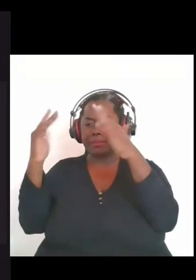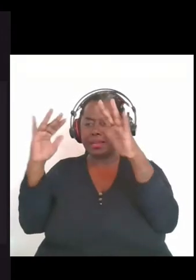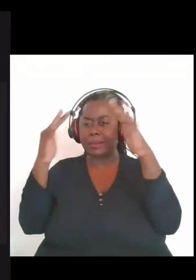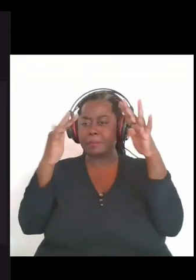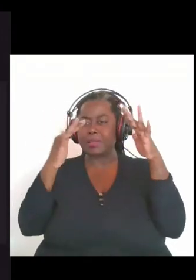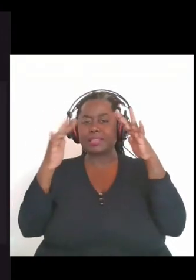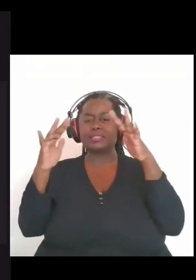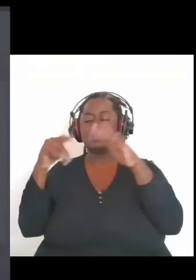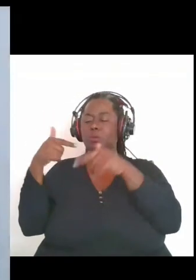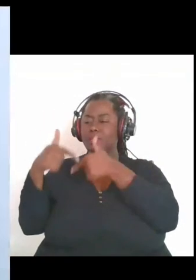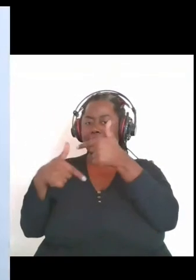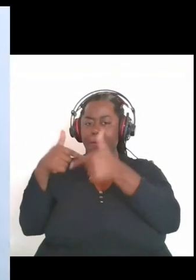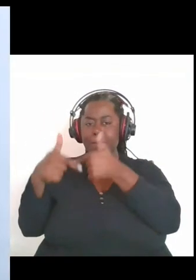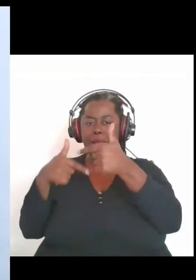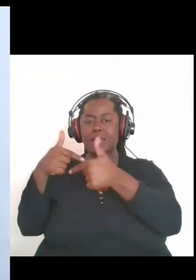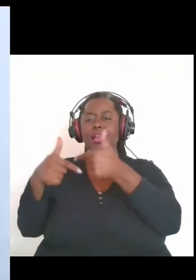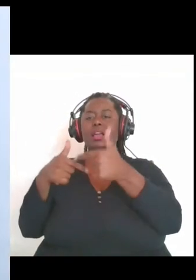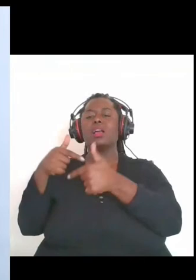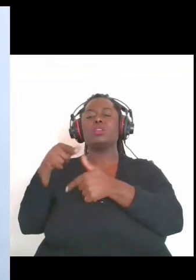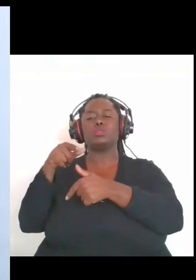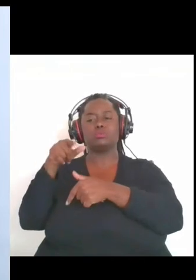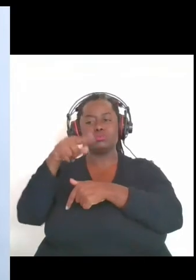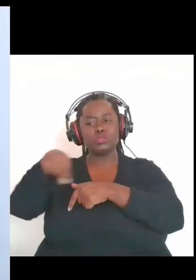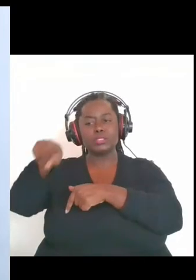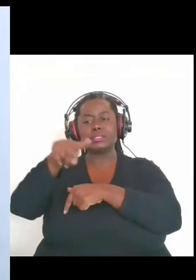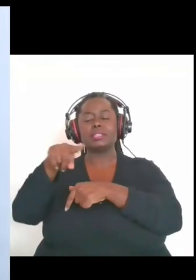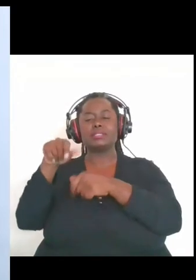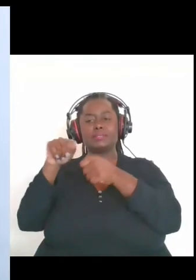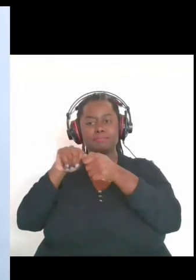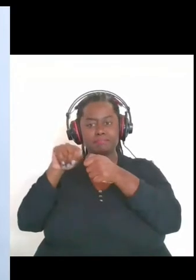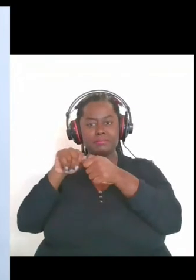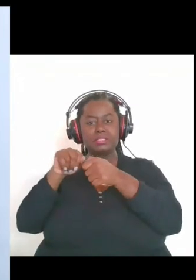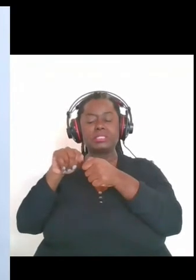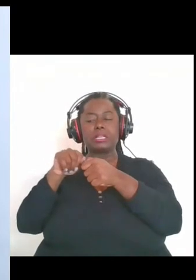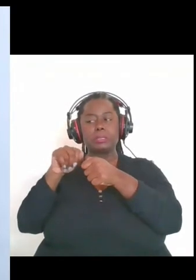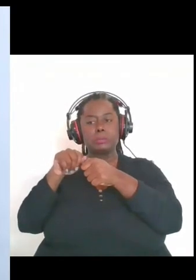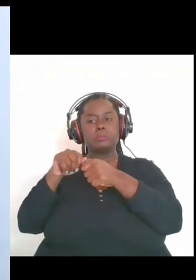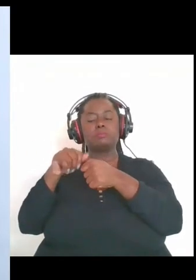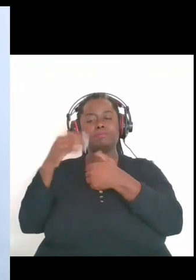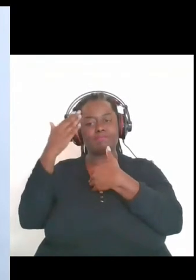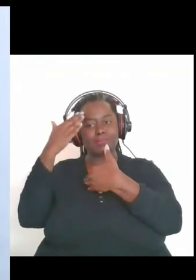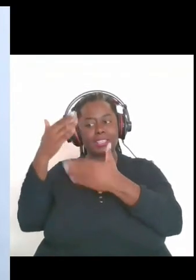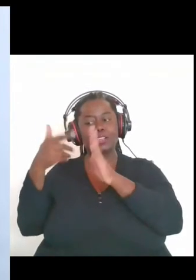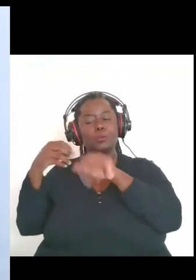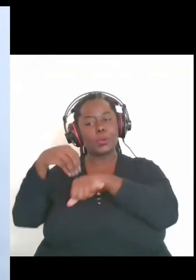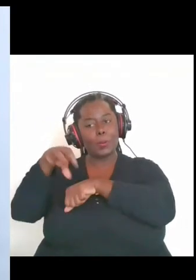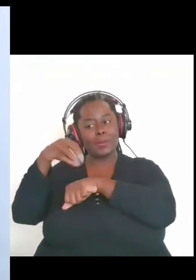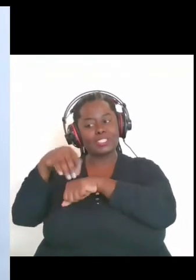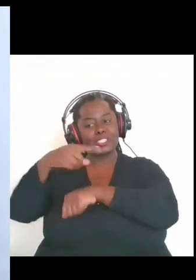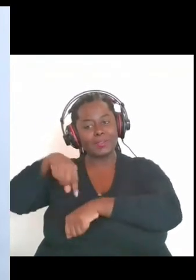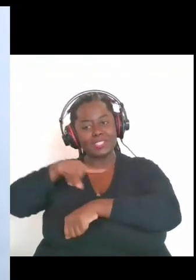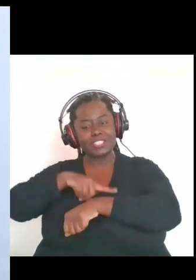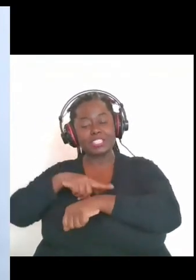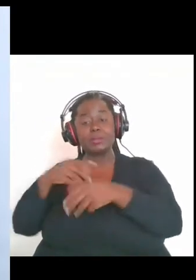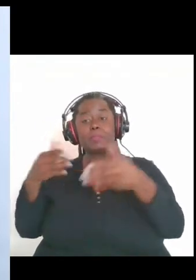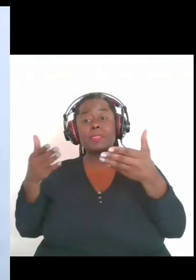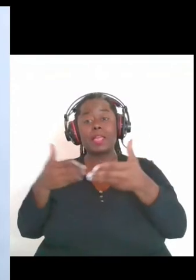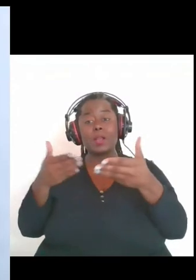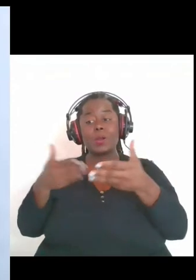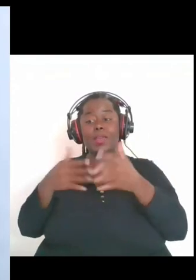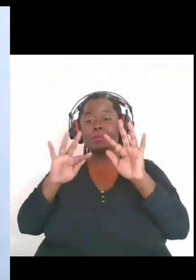congratulate you for the great work that you've been developing now